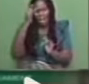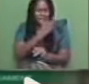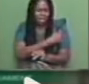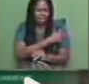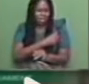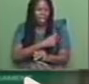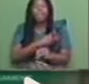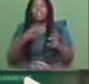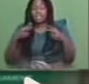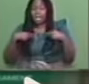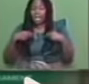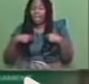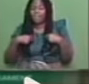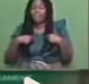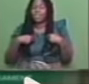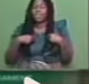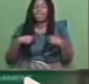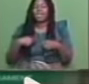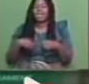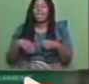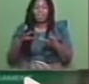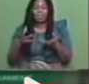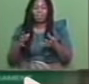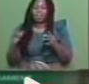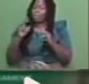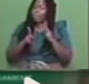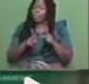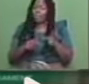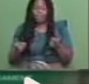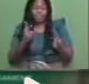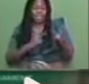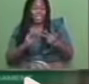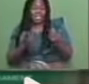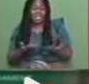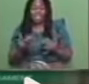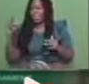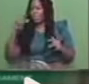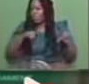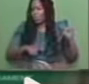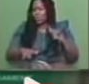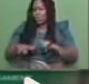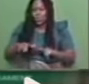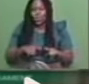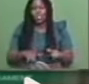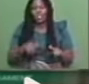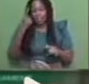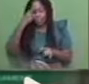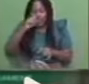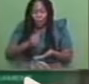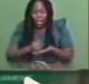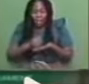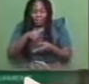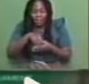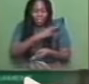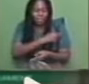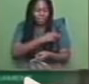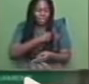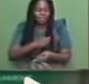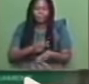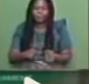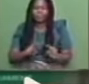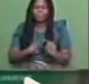the spite and bad mind, this government never opened the hospital. It took a pandemic to open that hospital for